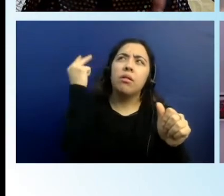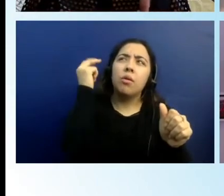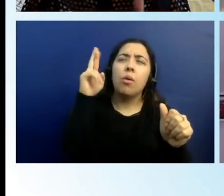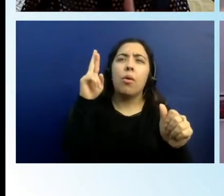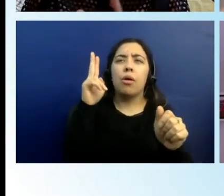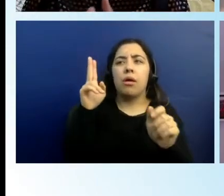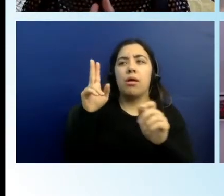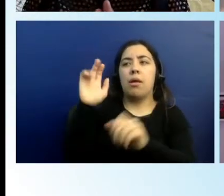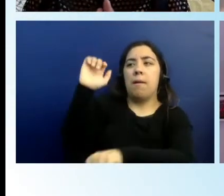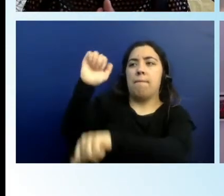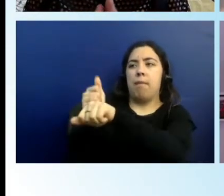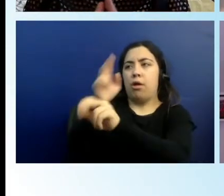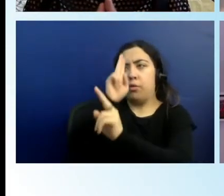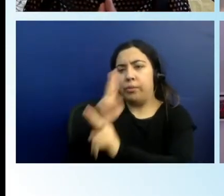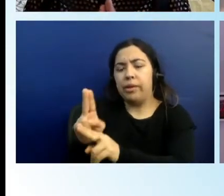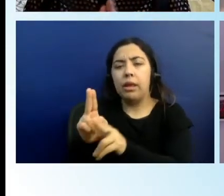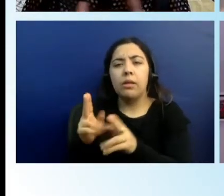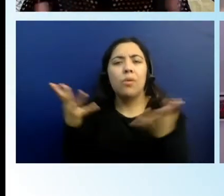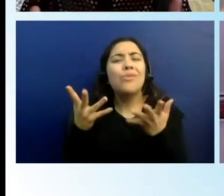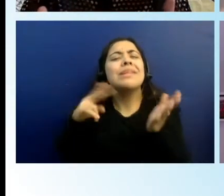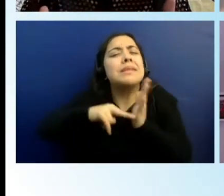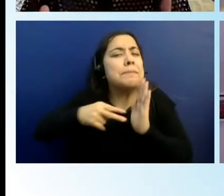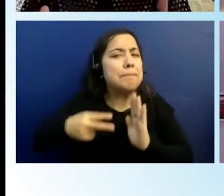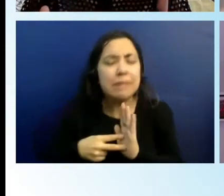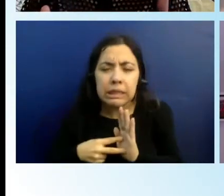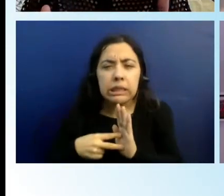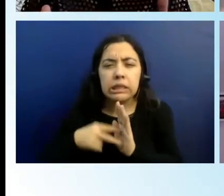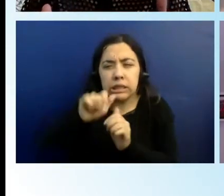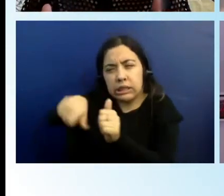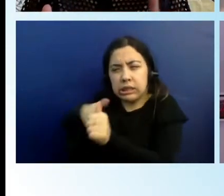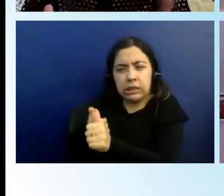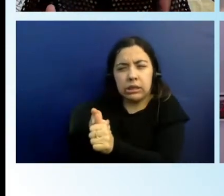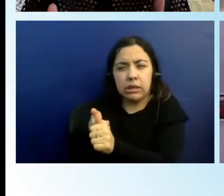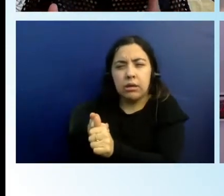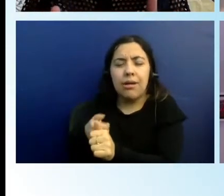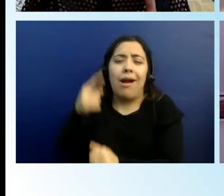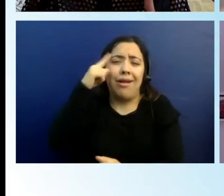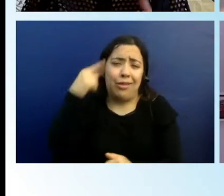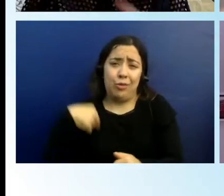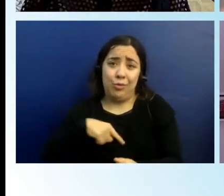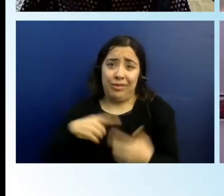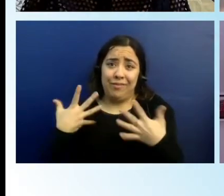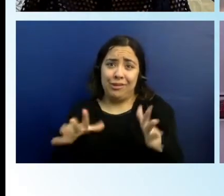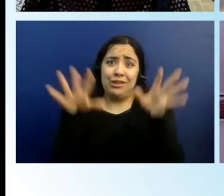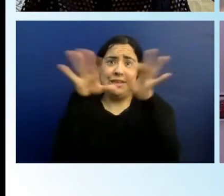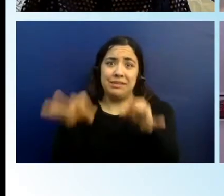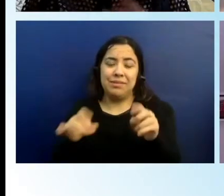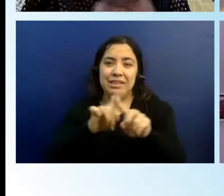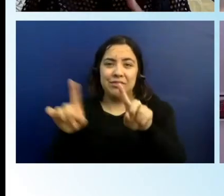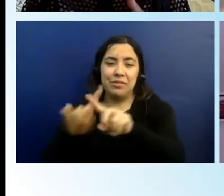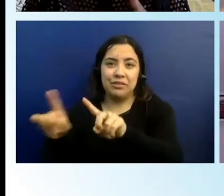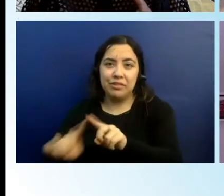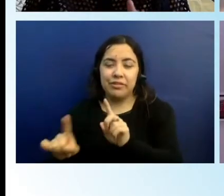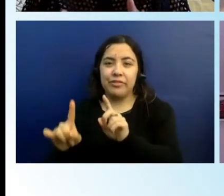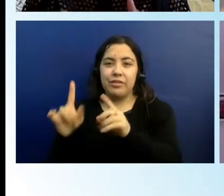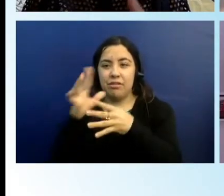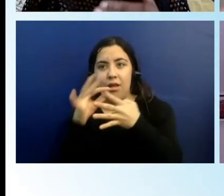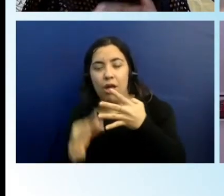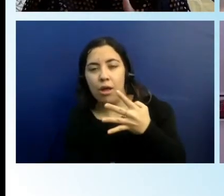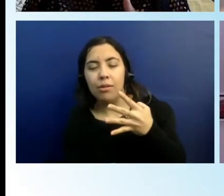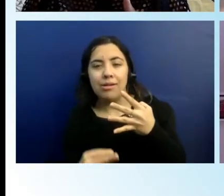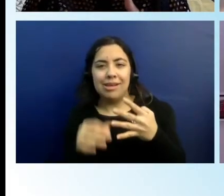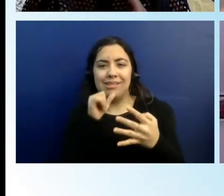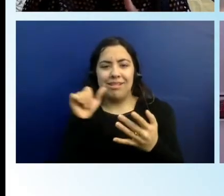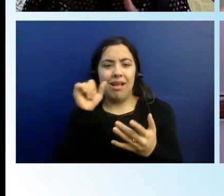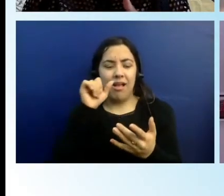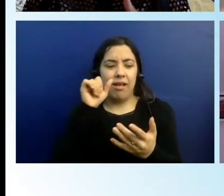of moments in which that can happen in an ongoing process that's not a finite thing. I think we're so anxious to be done with trauma or